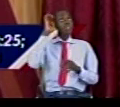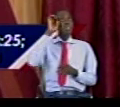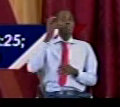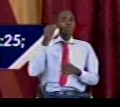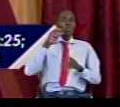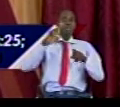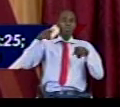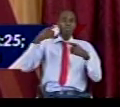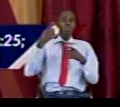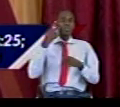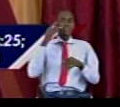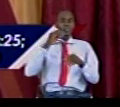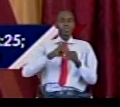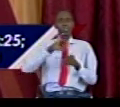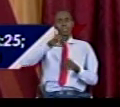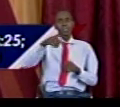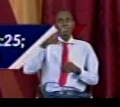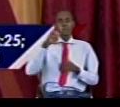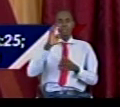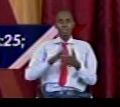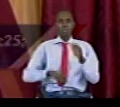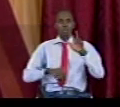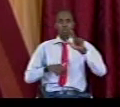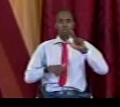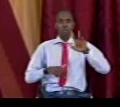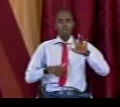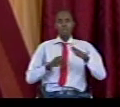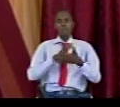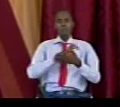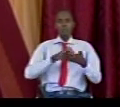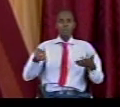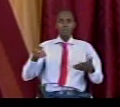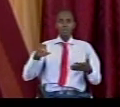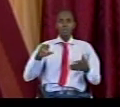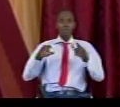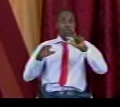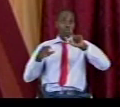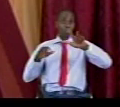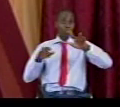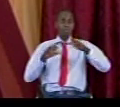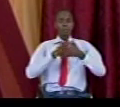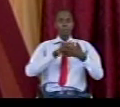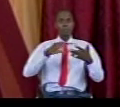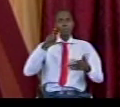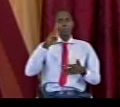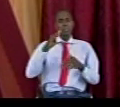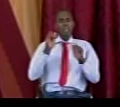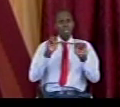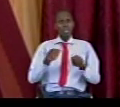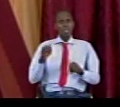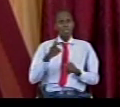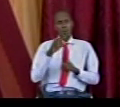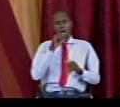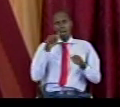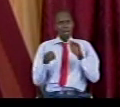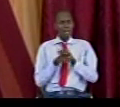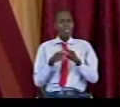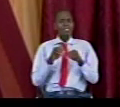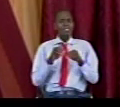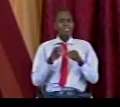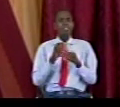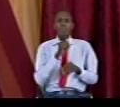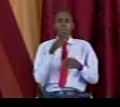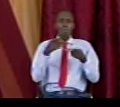chapter 23 and verse 24. Can any hide himself in secret places that I shall